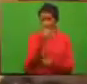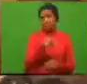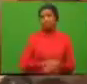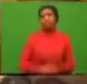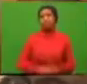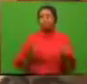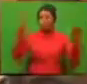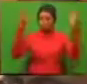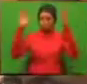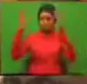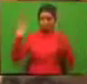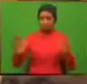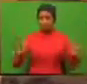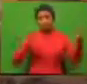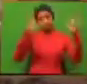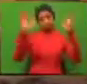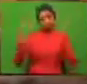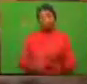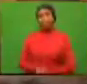They were rigged.